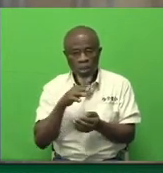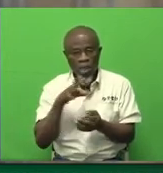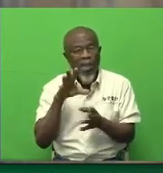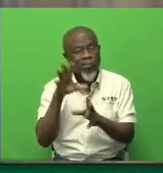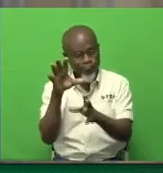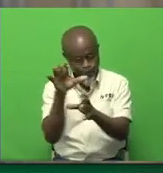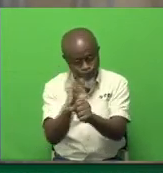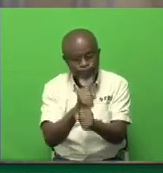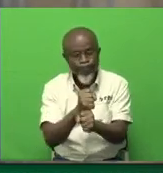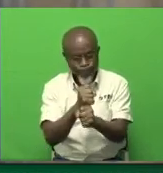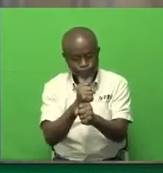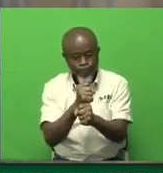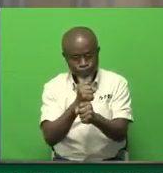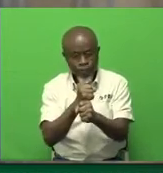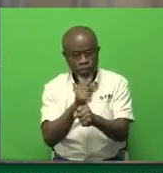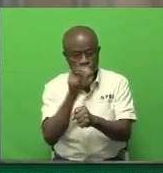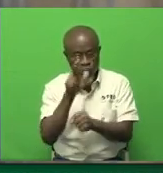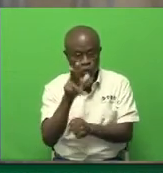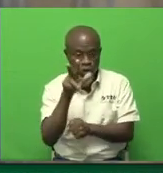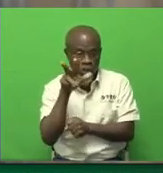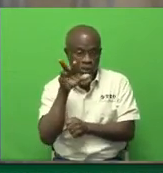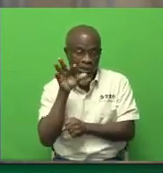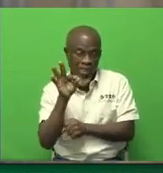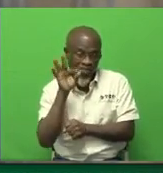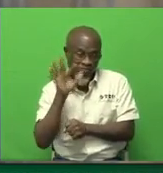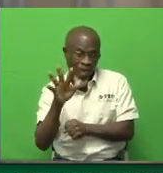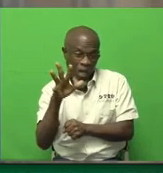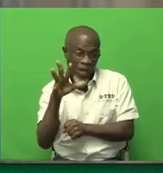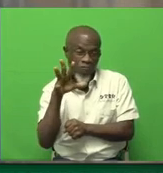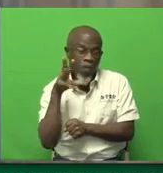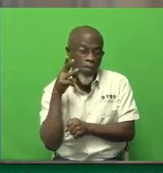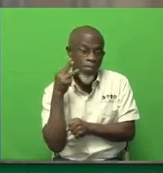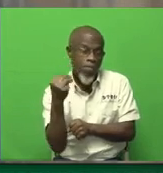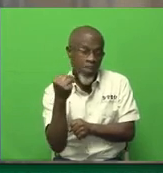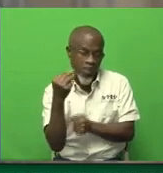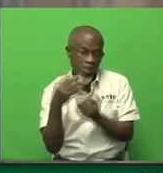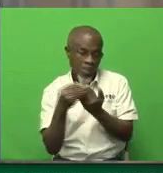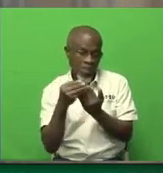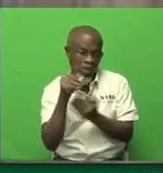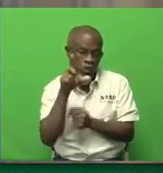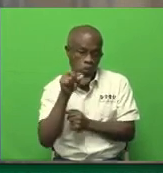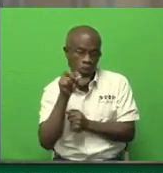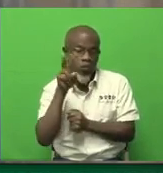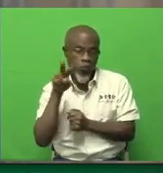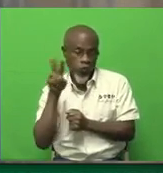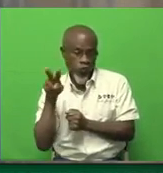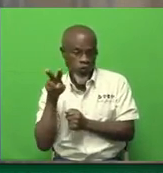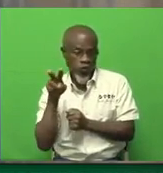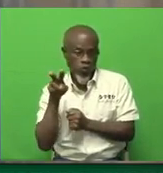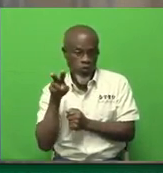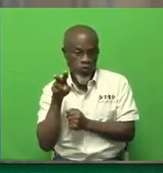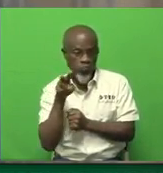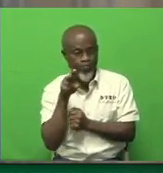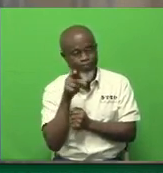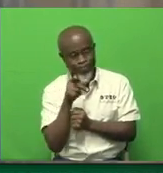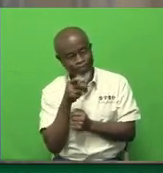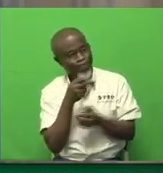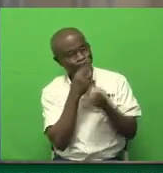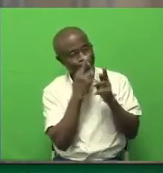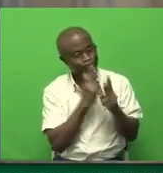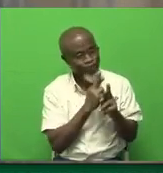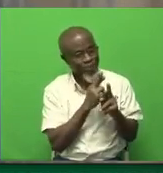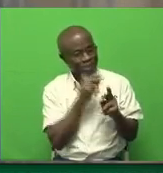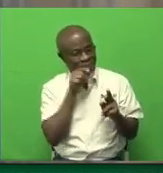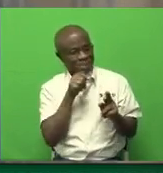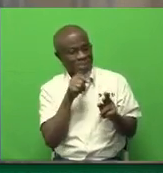access U.S 395 million dollars in 2022. with the greatest of respect Minister that figure